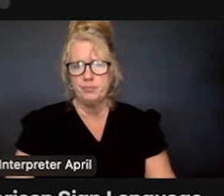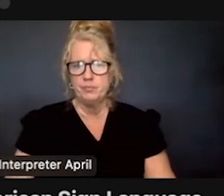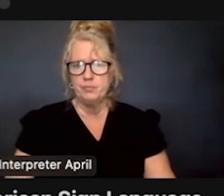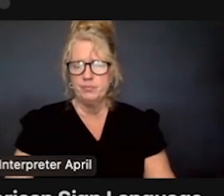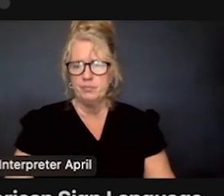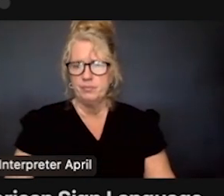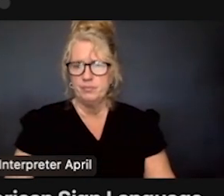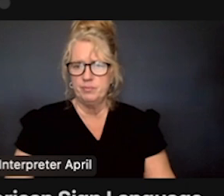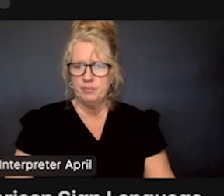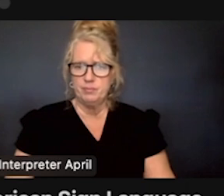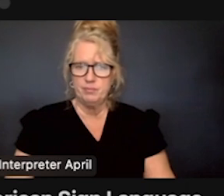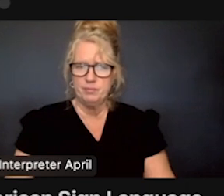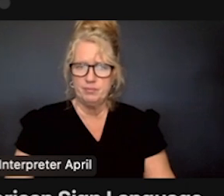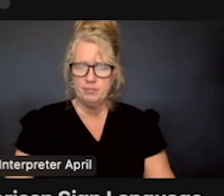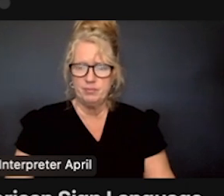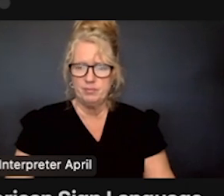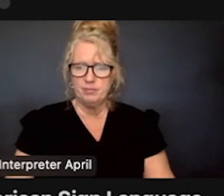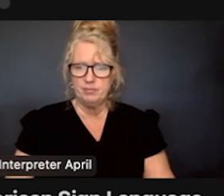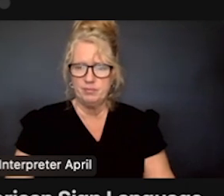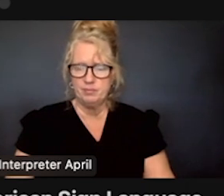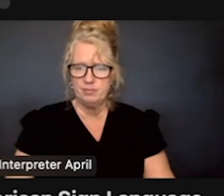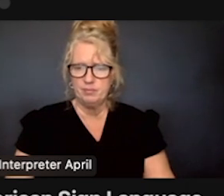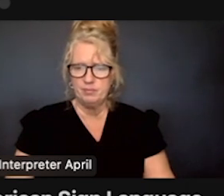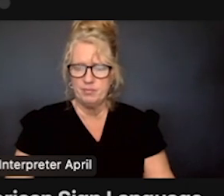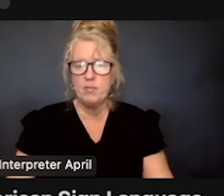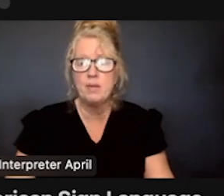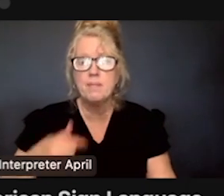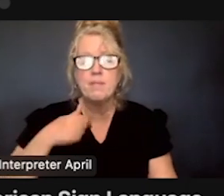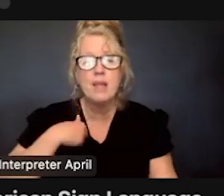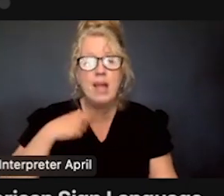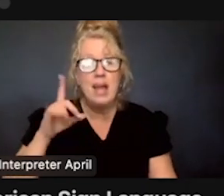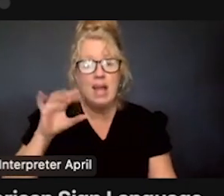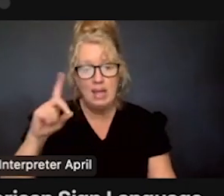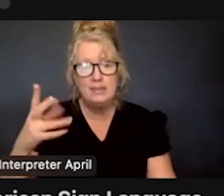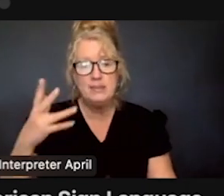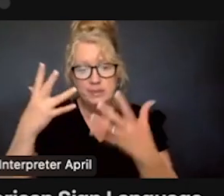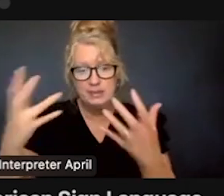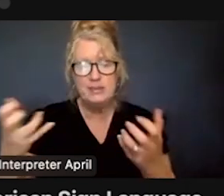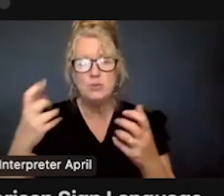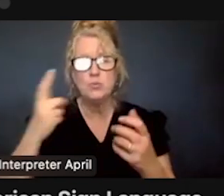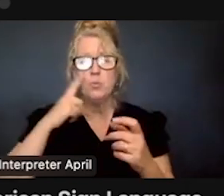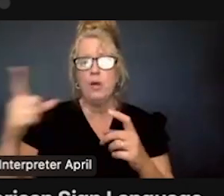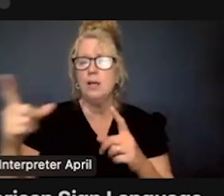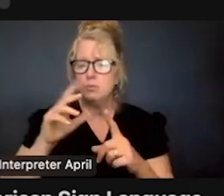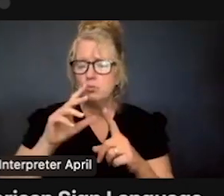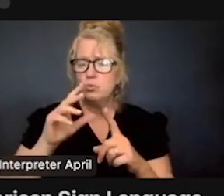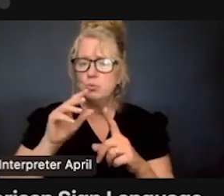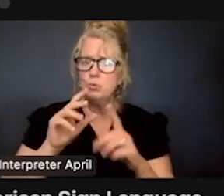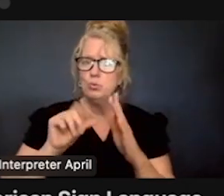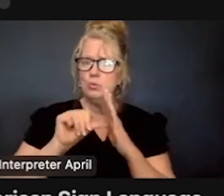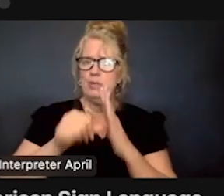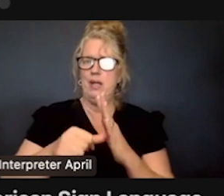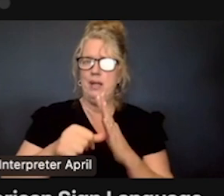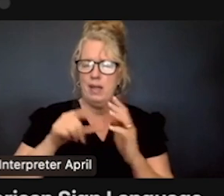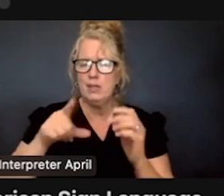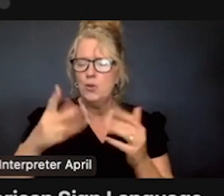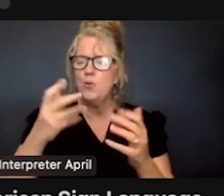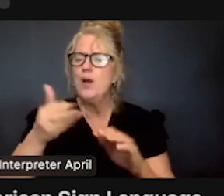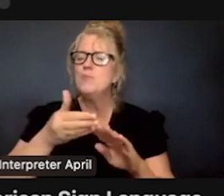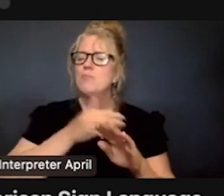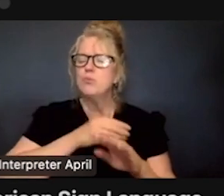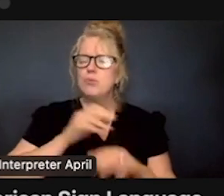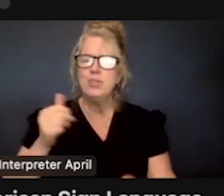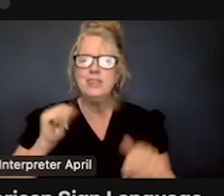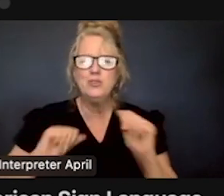And so did want to highlight, we played this in the pre-show. We always encourage you to join the pre-show to get these